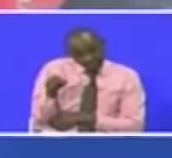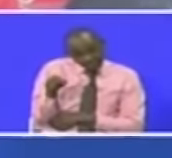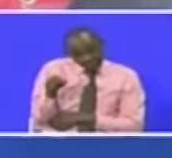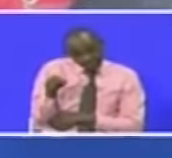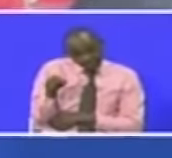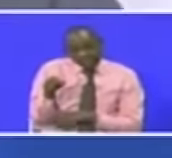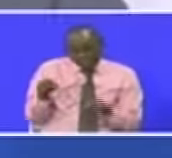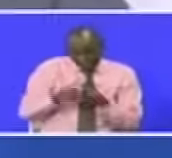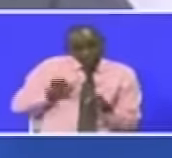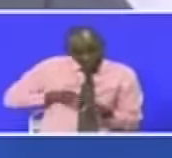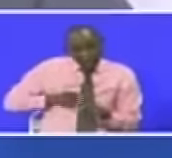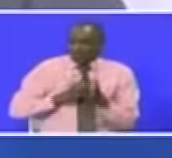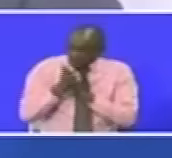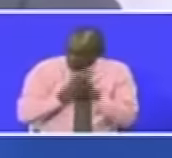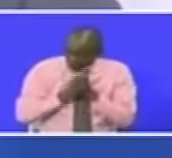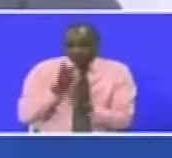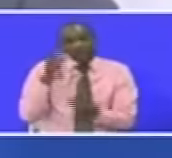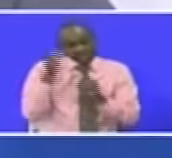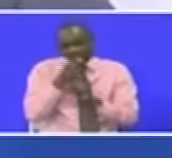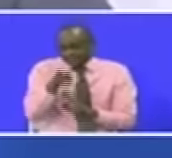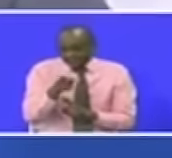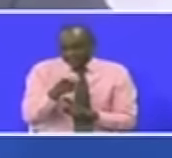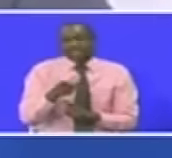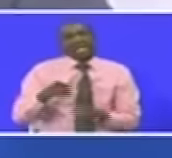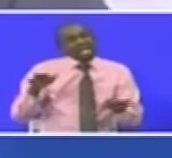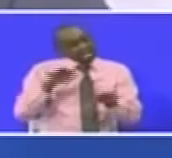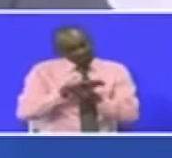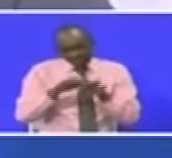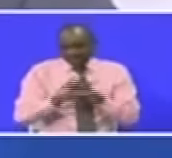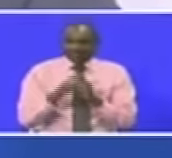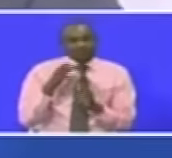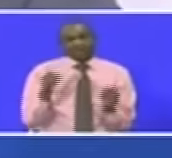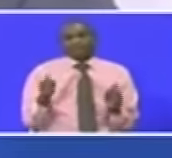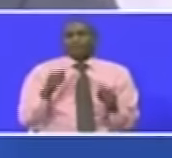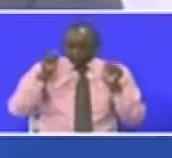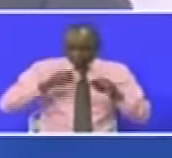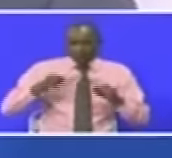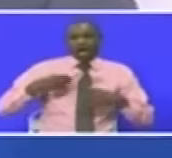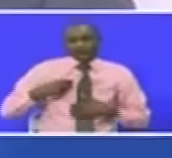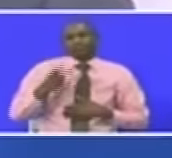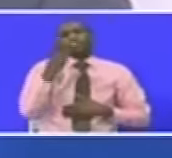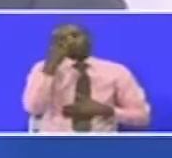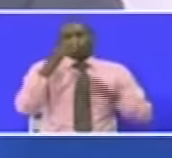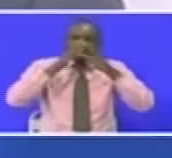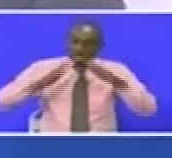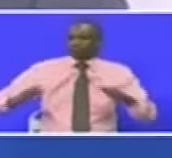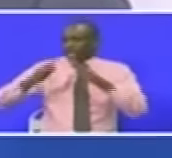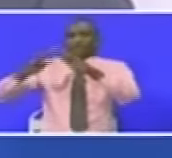mama walikuwa na moto, mambo nyumba ingekwisha na